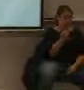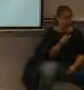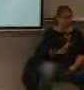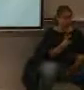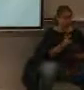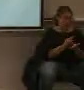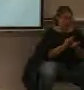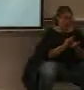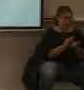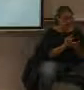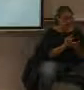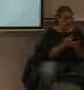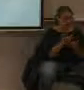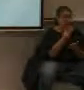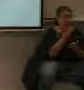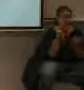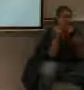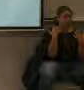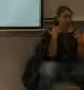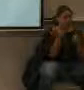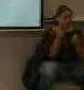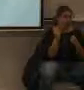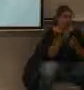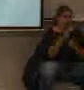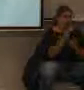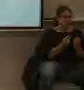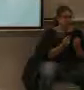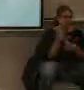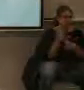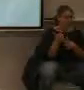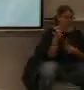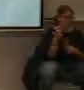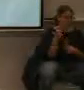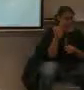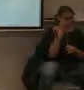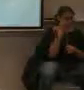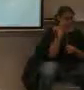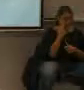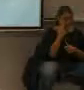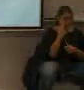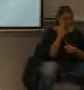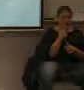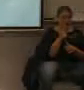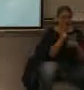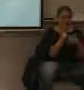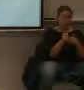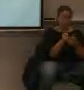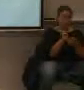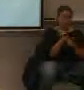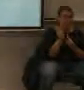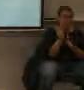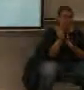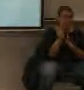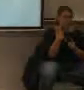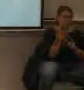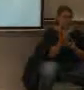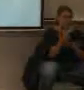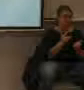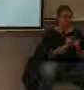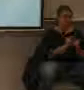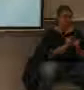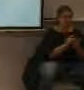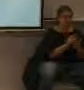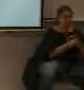of antibiotics, even though they're healthy. It makes them grow faster. And this is leading to a situation where there's a lot of